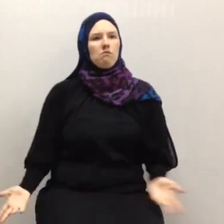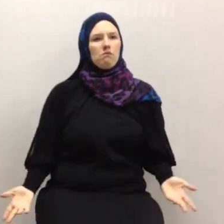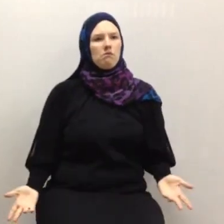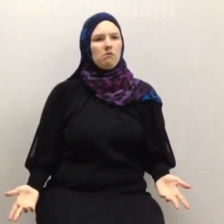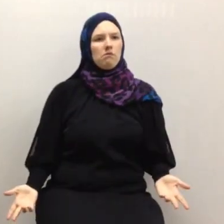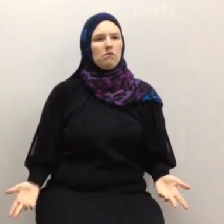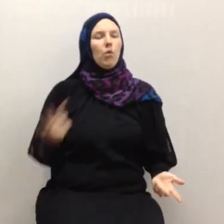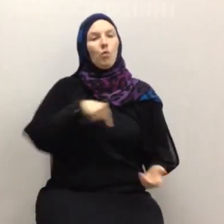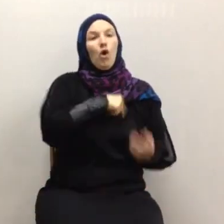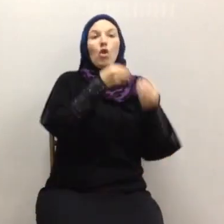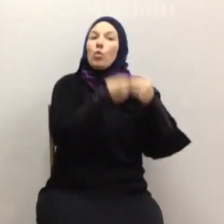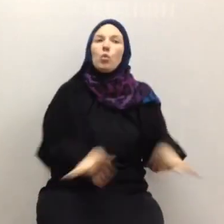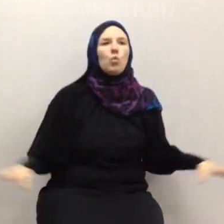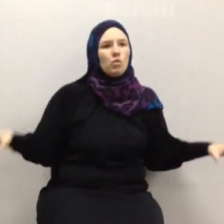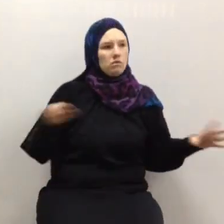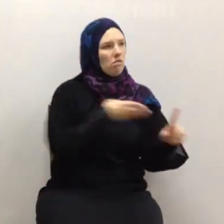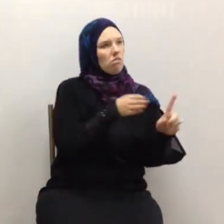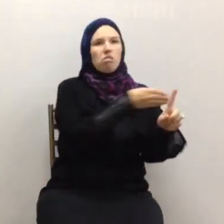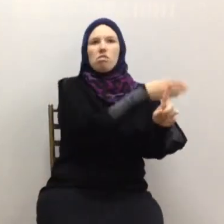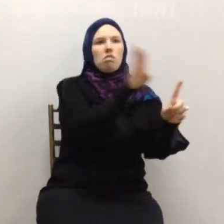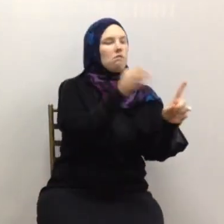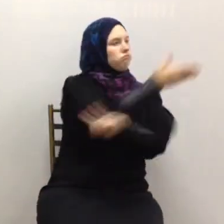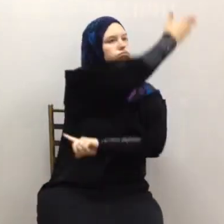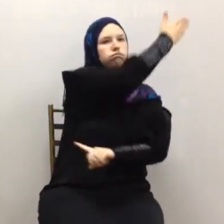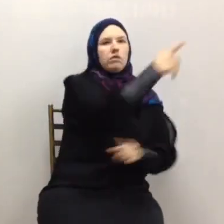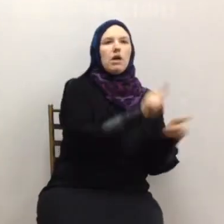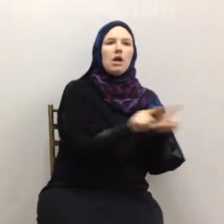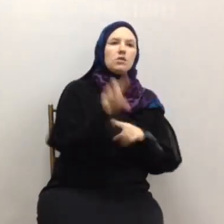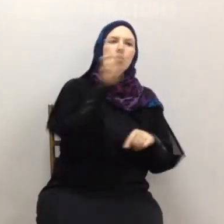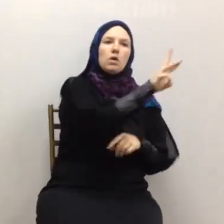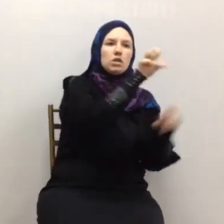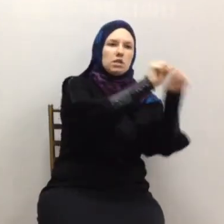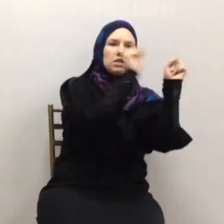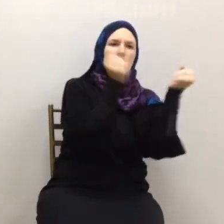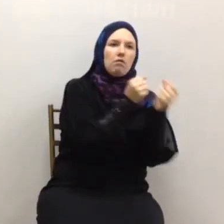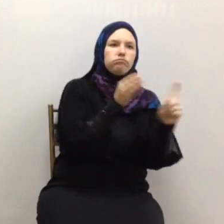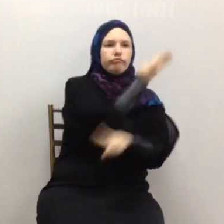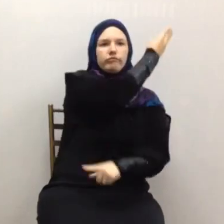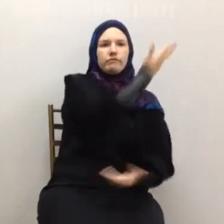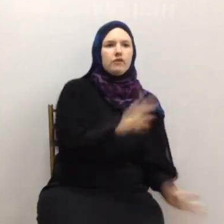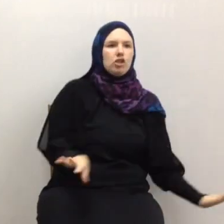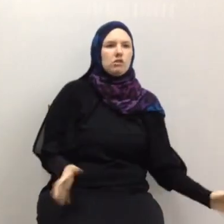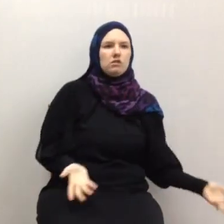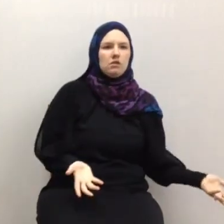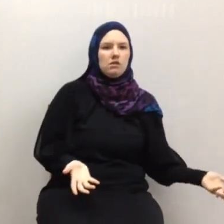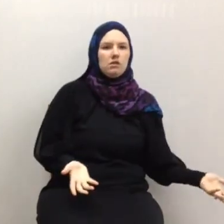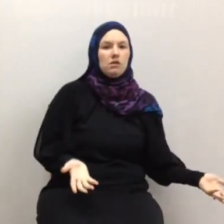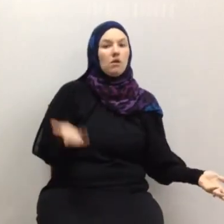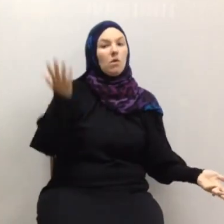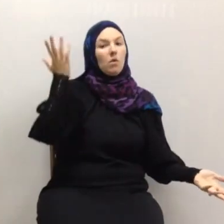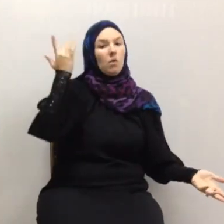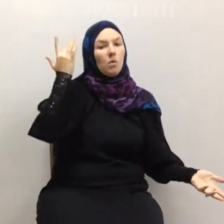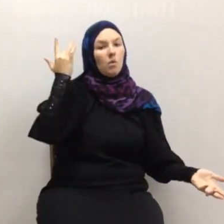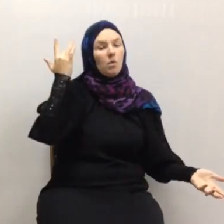faith stopped talking to those who are driving the